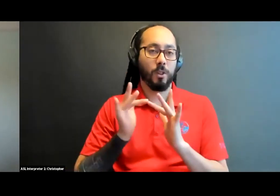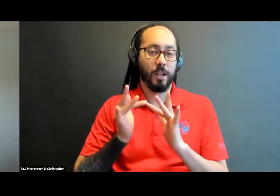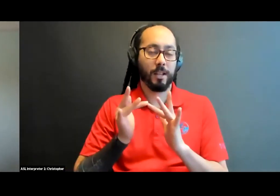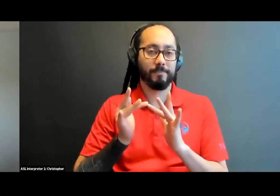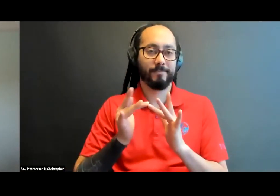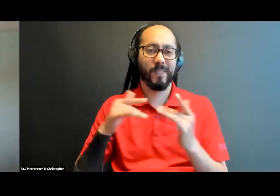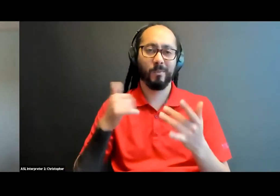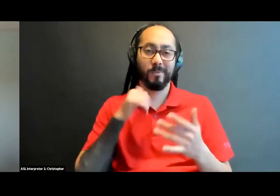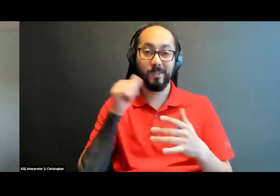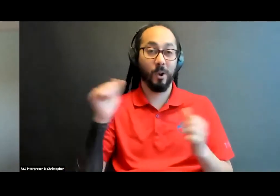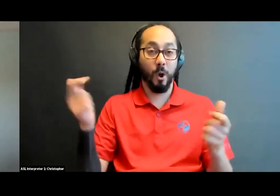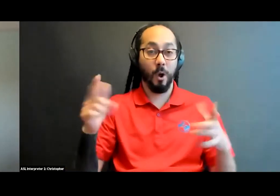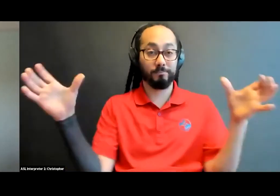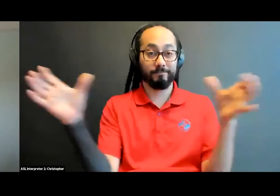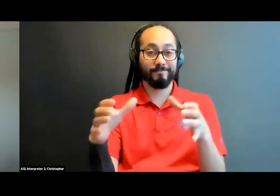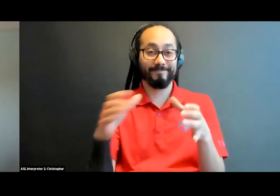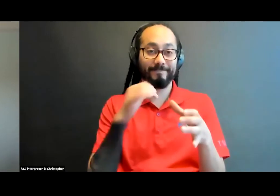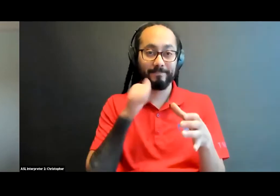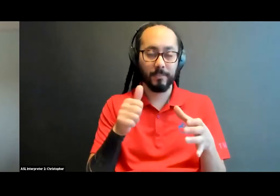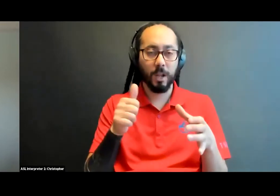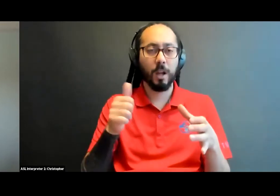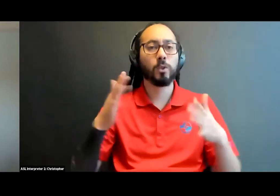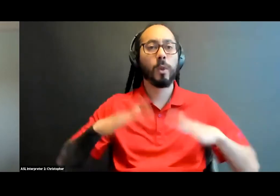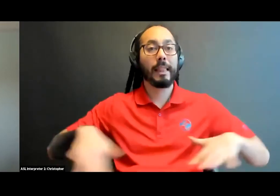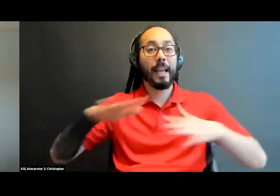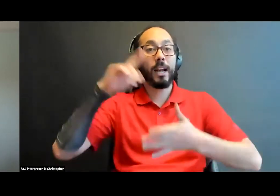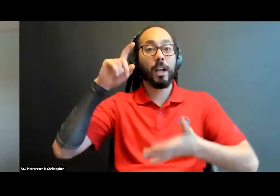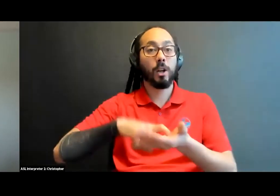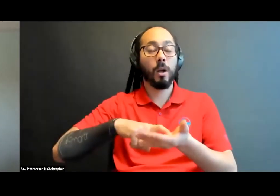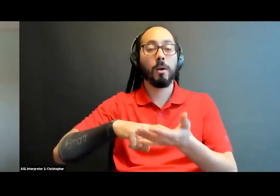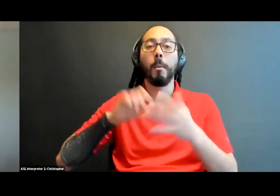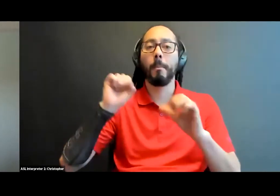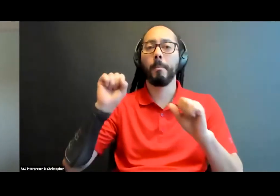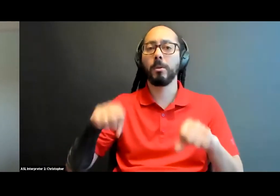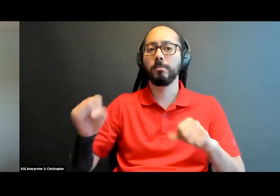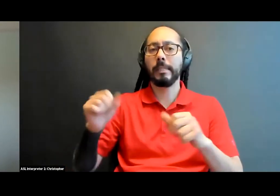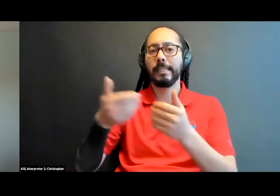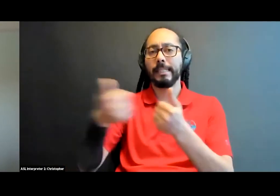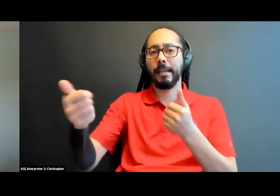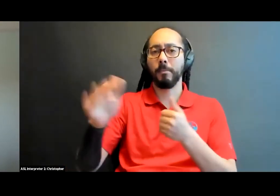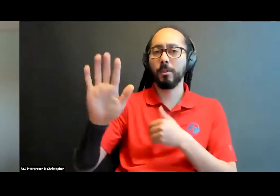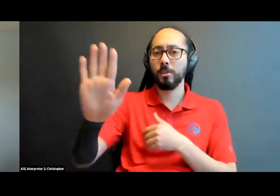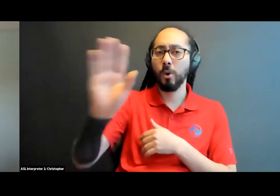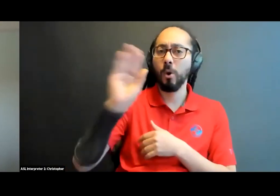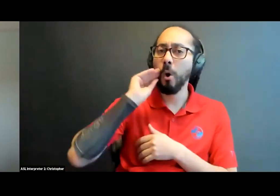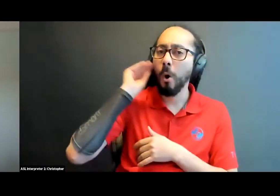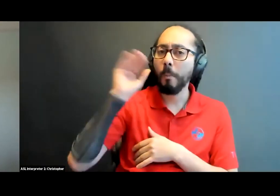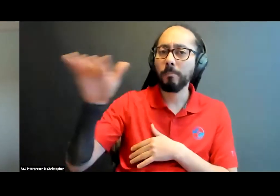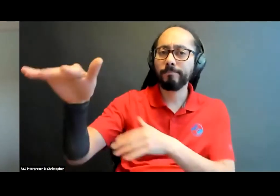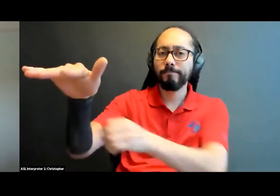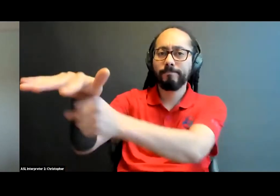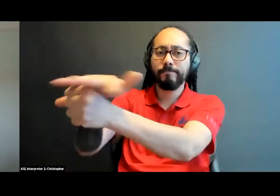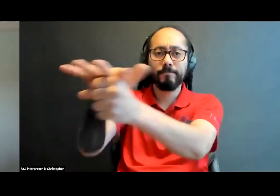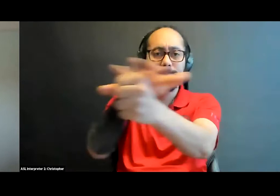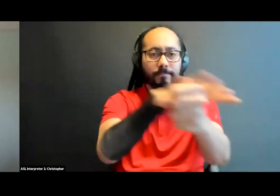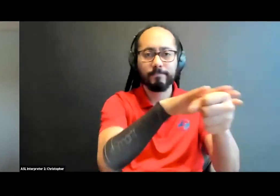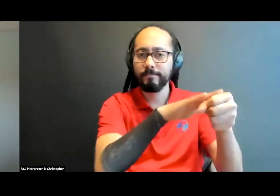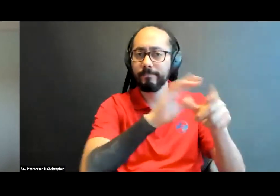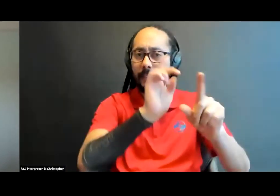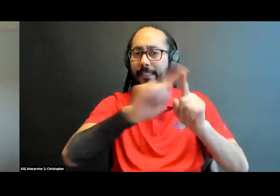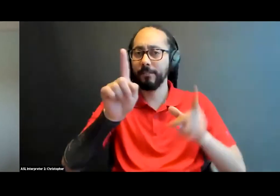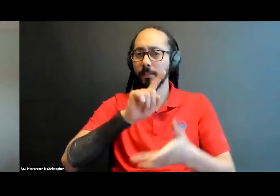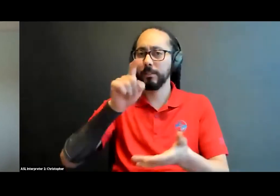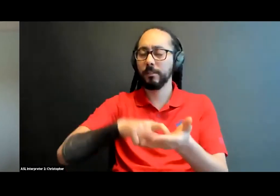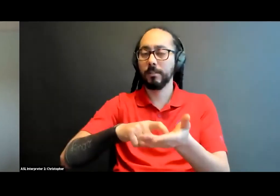I recognize that this land acknowledgement might not be for the territory that you are currently on. We